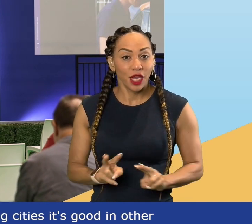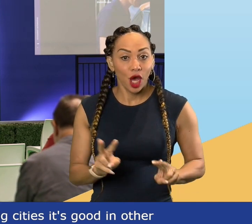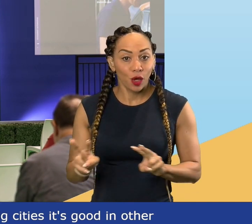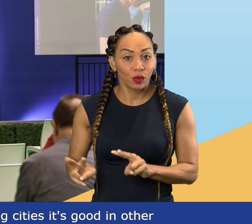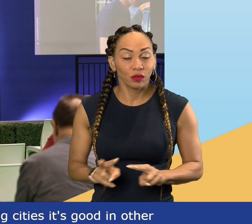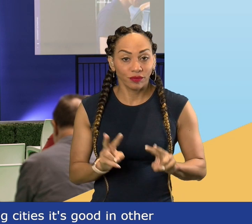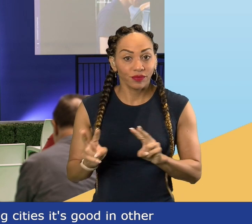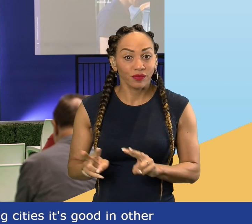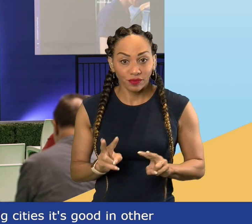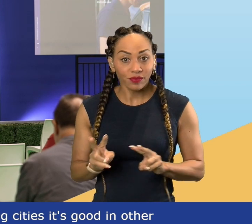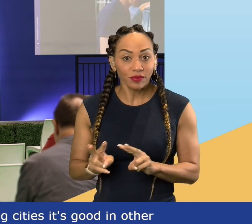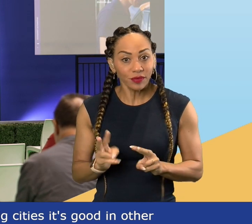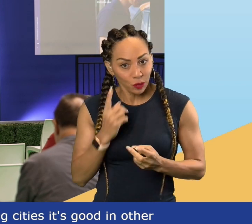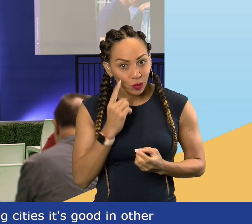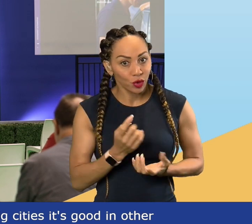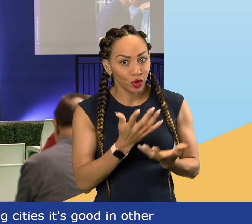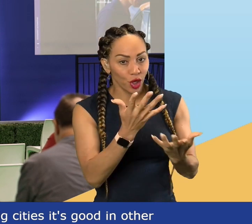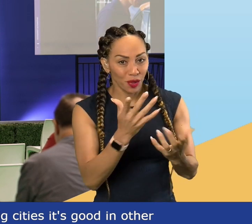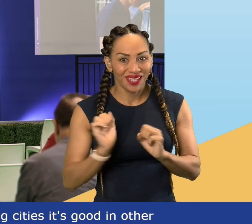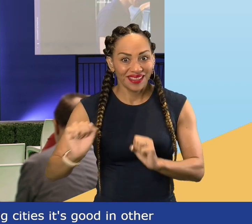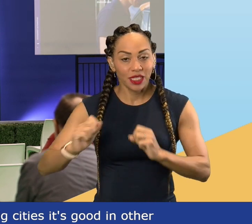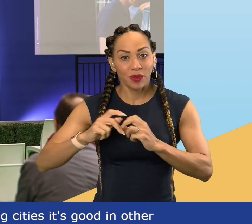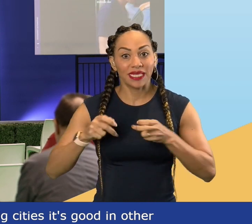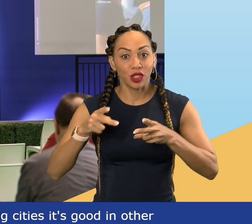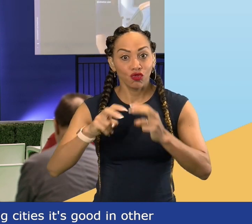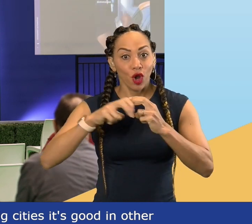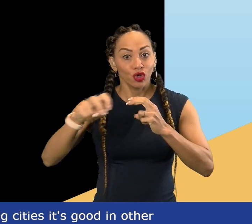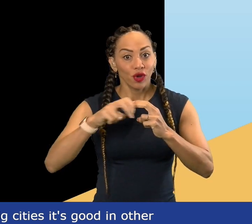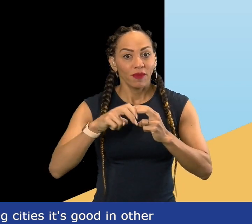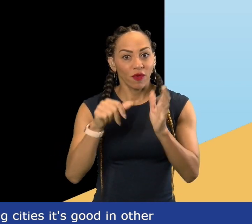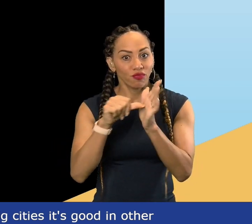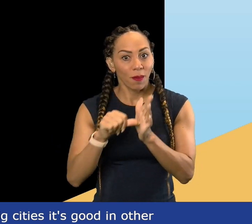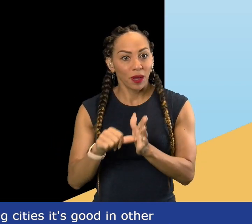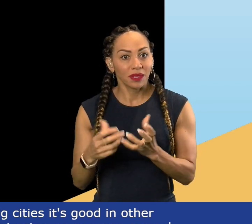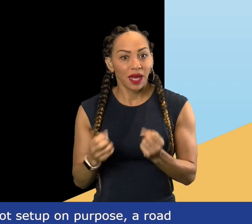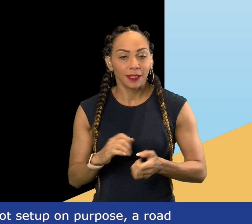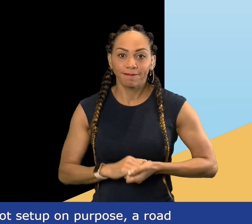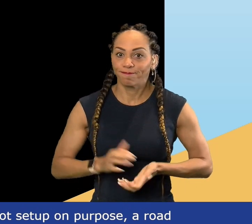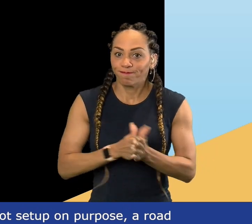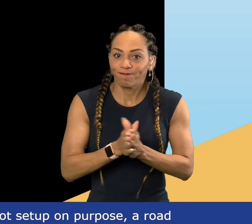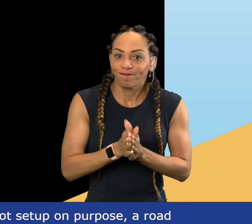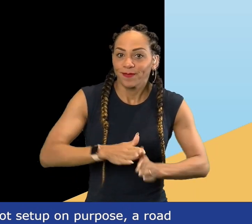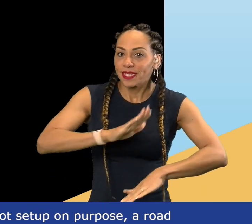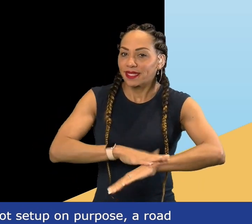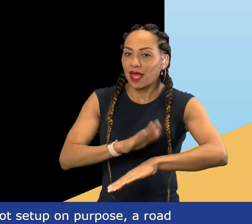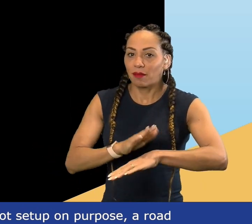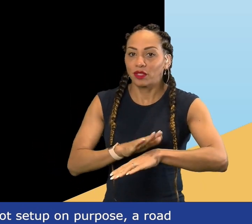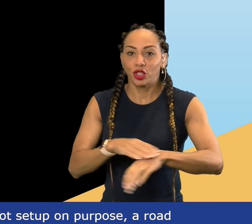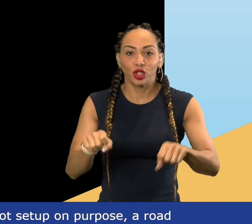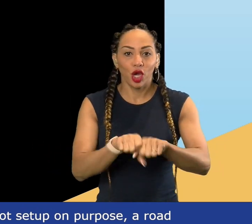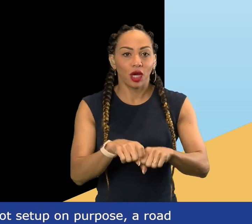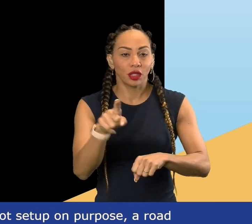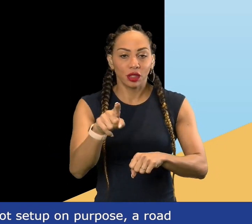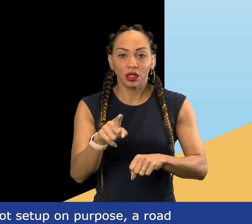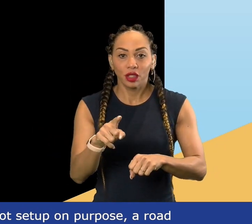that we were doing. But this is the problems he had while trying to charge. Time to charge. So, connect plug, it says.